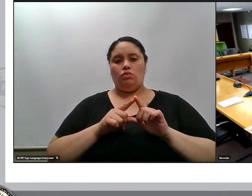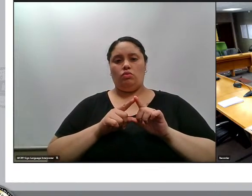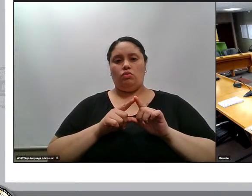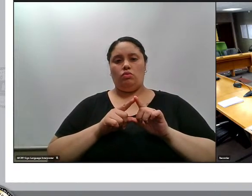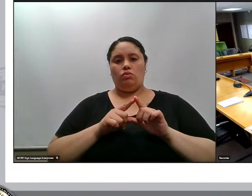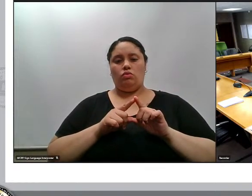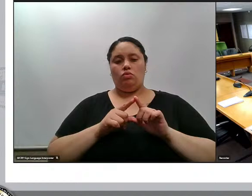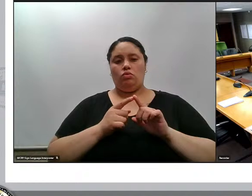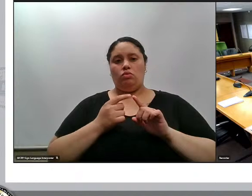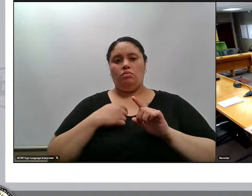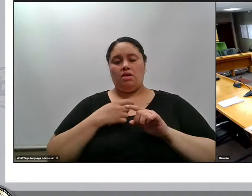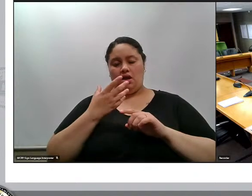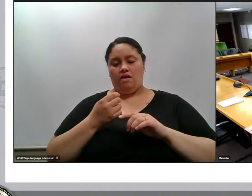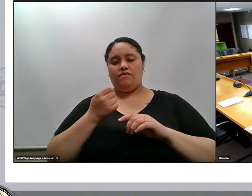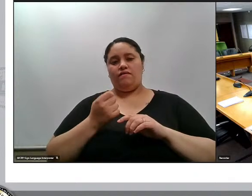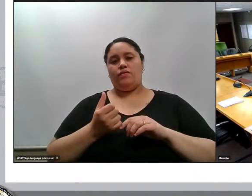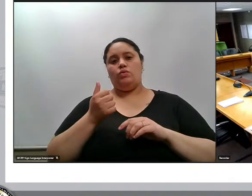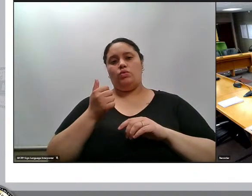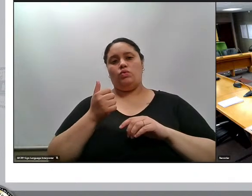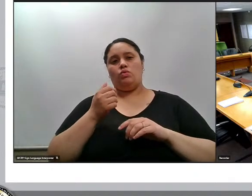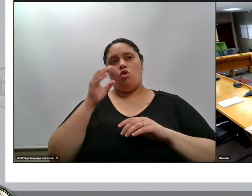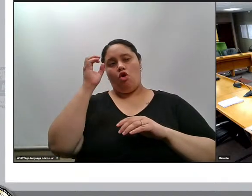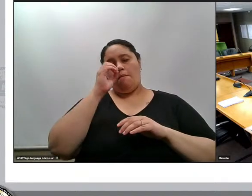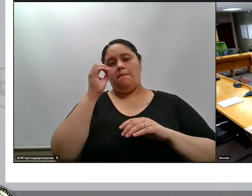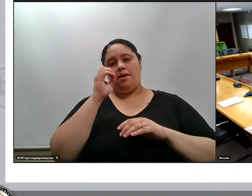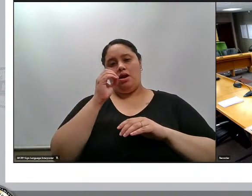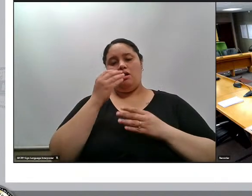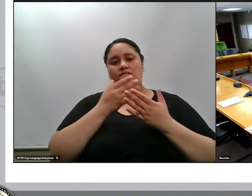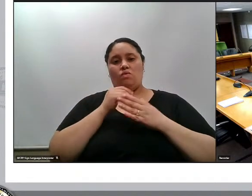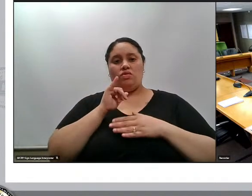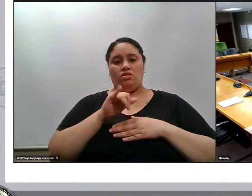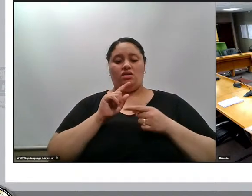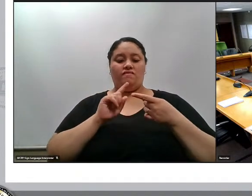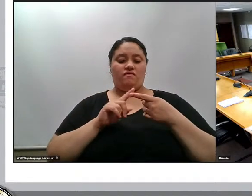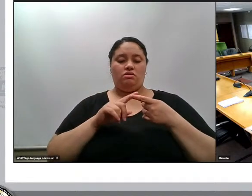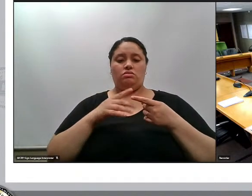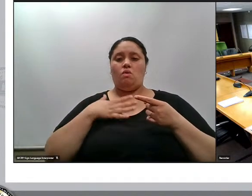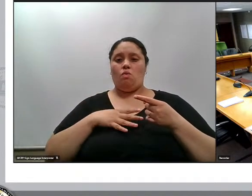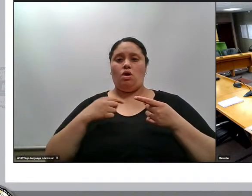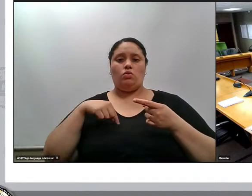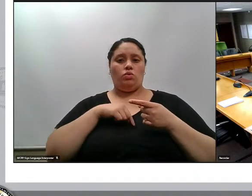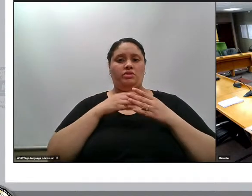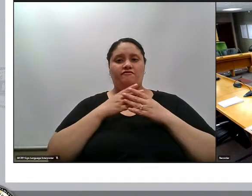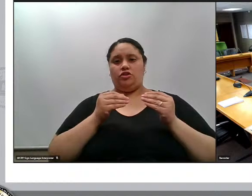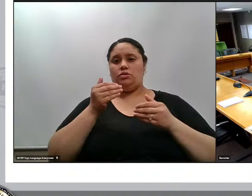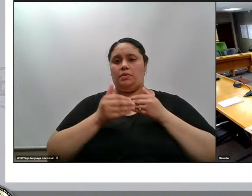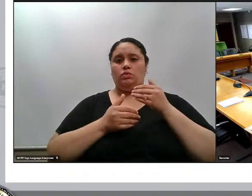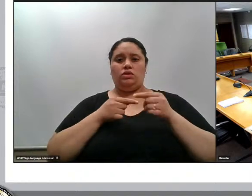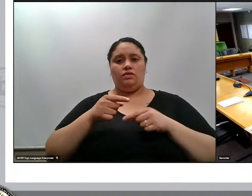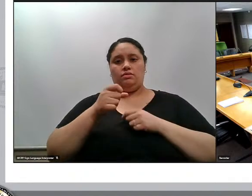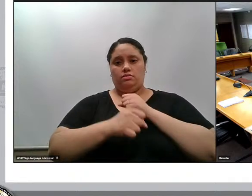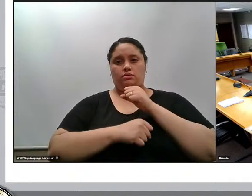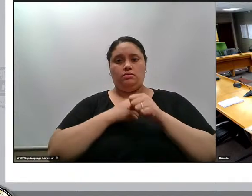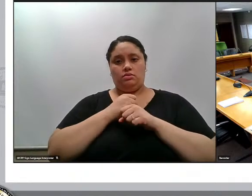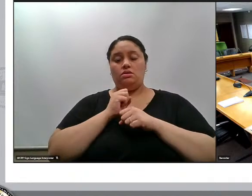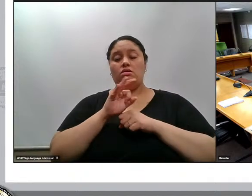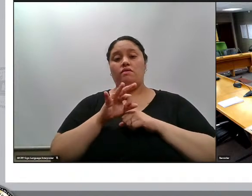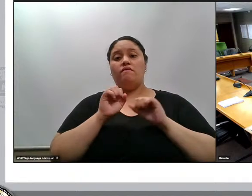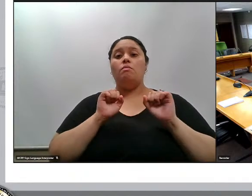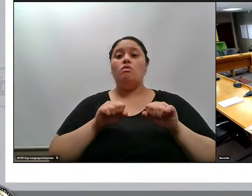I've got a few opinions about this. The first one is I would love us to finish this process this year, if